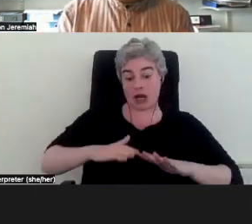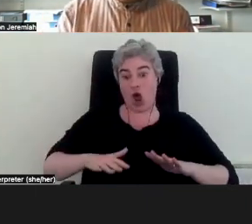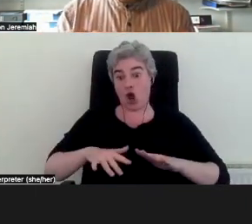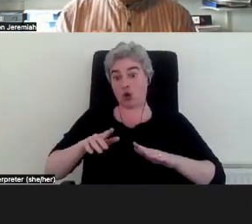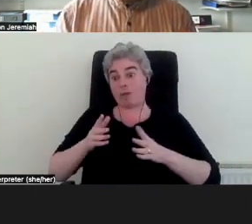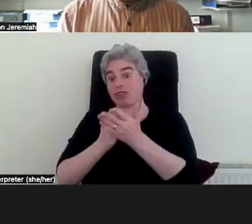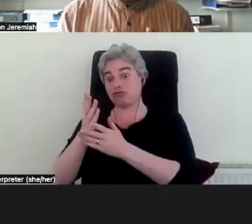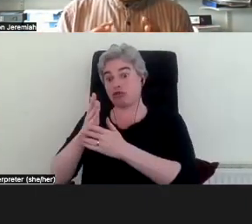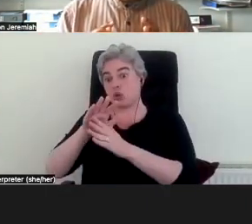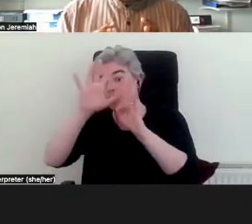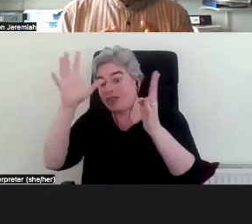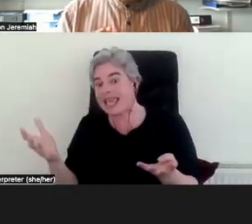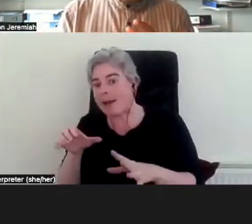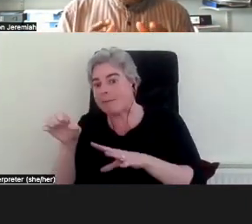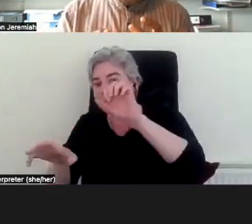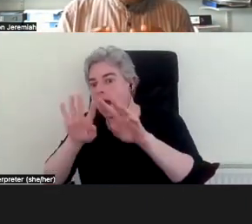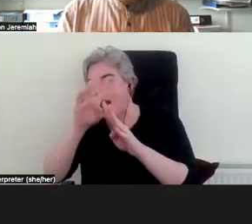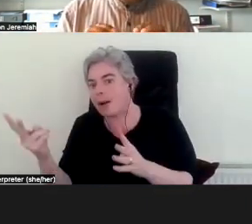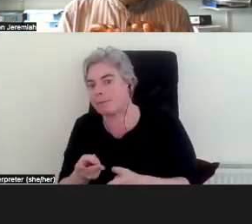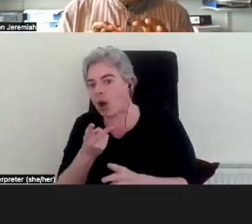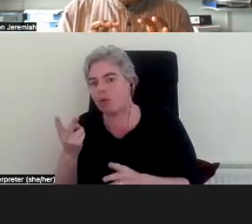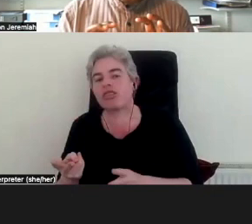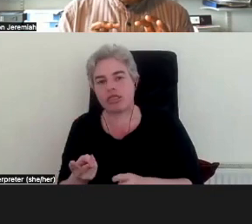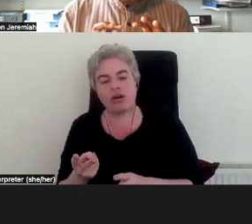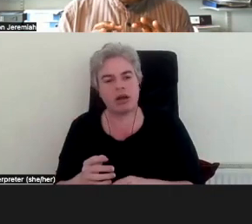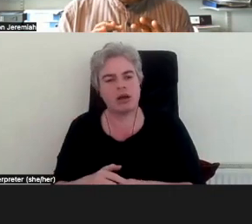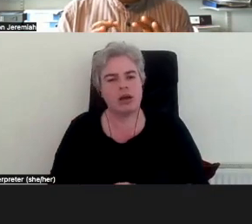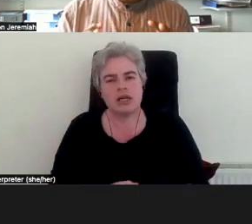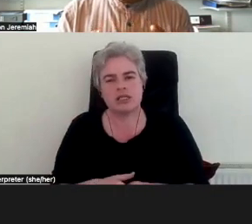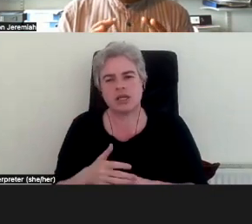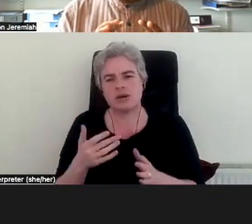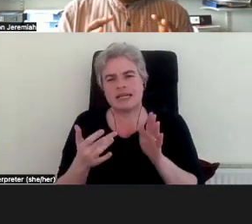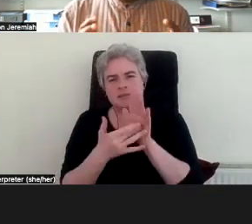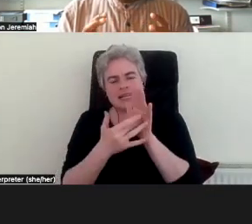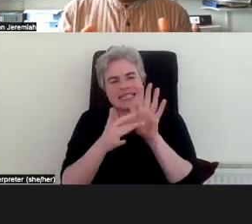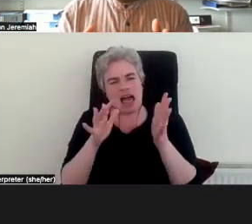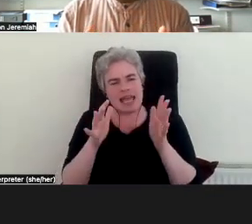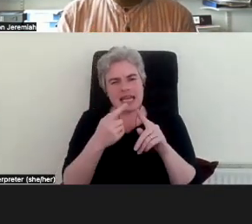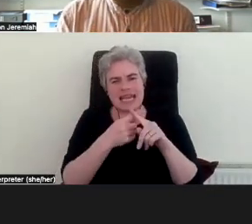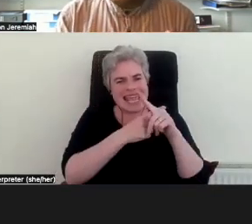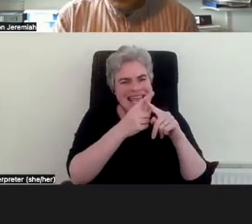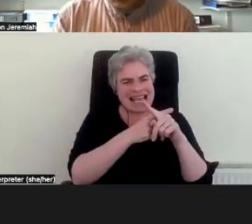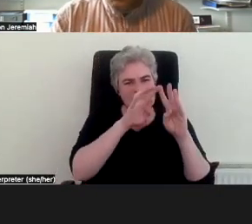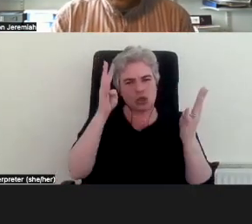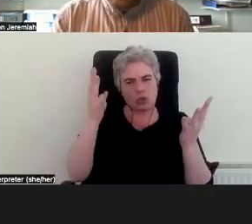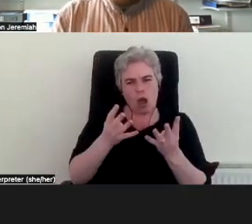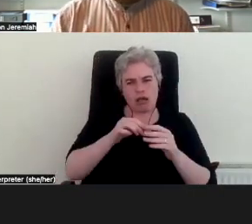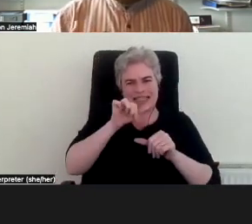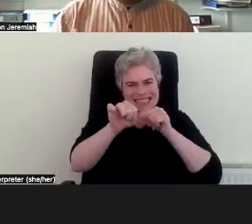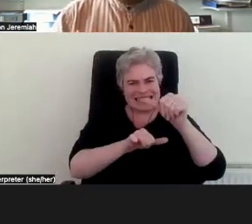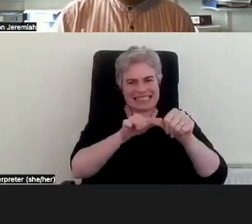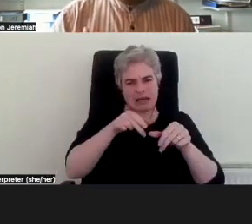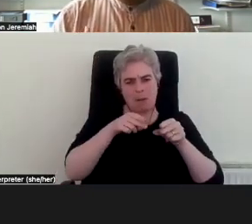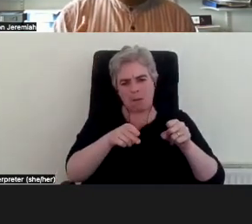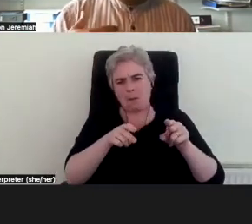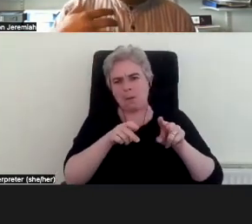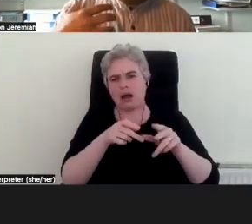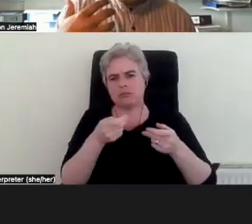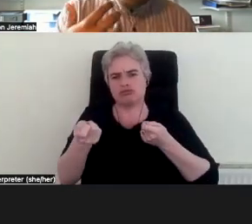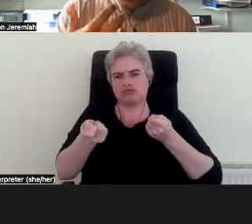empire. So the important aspect is that there is this kind of English world system that's